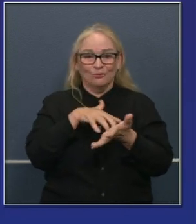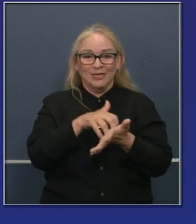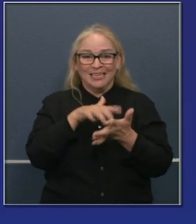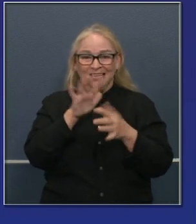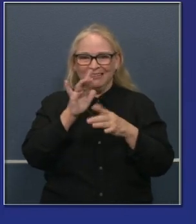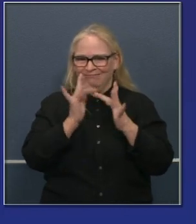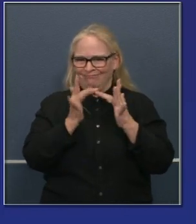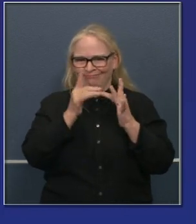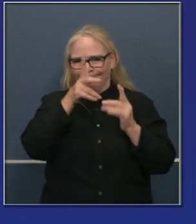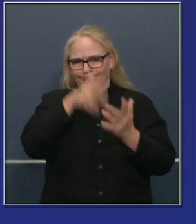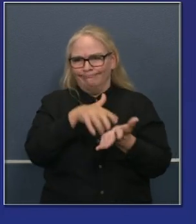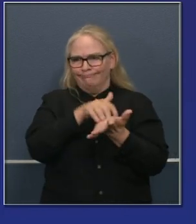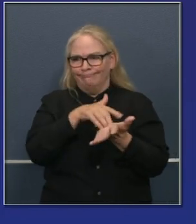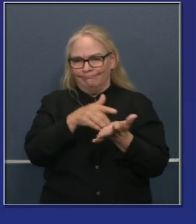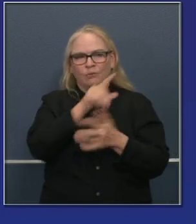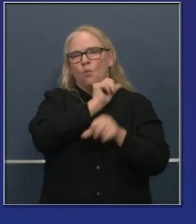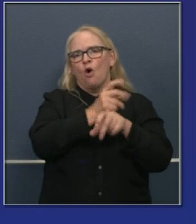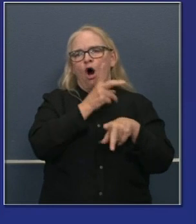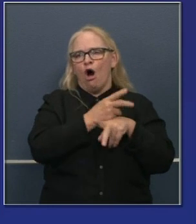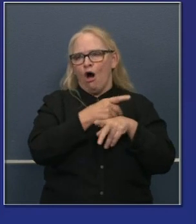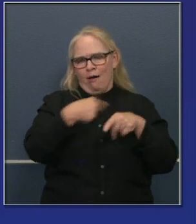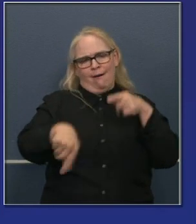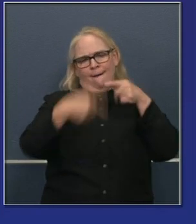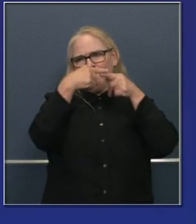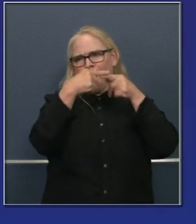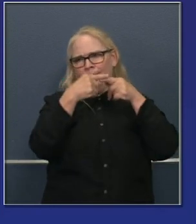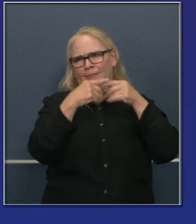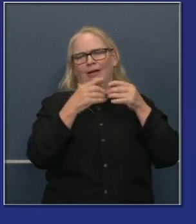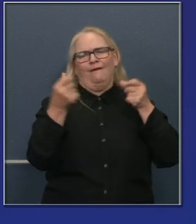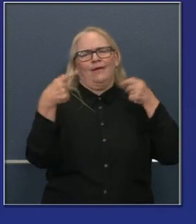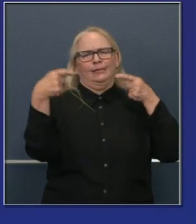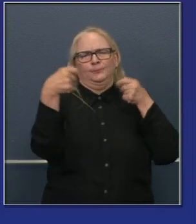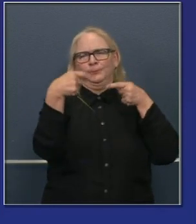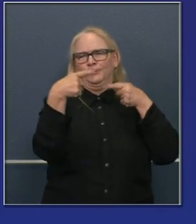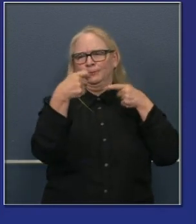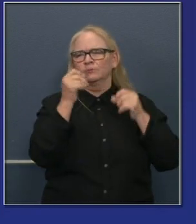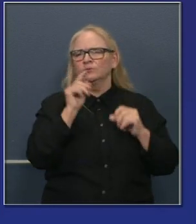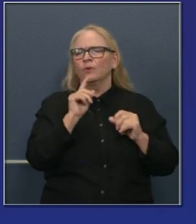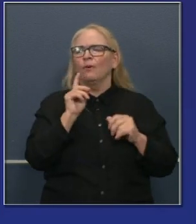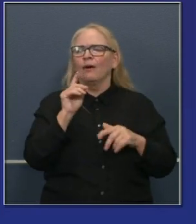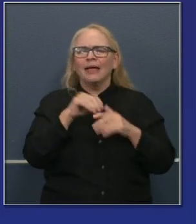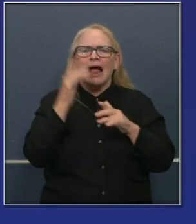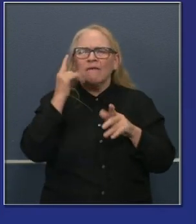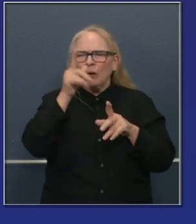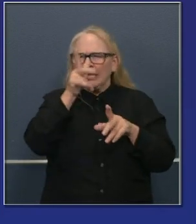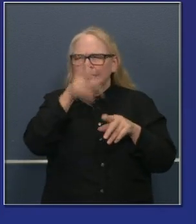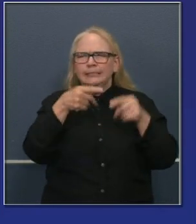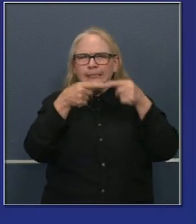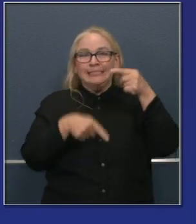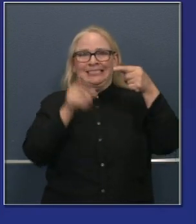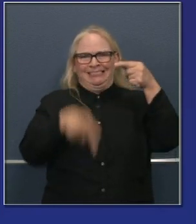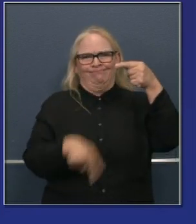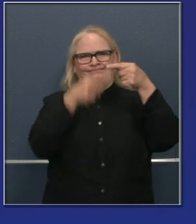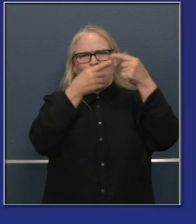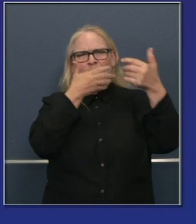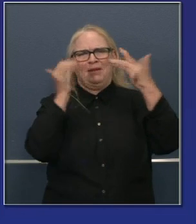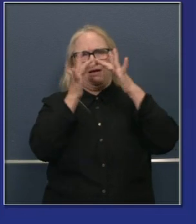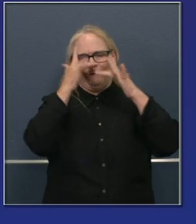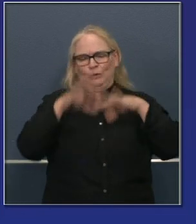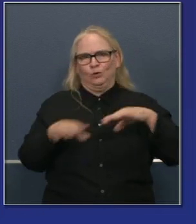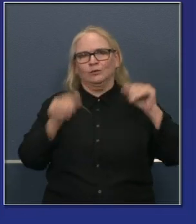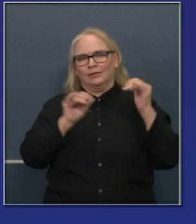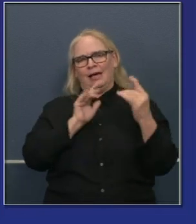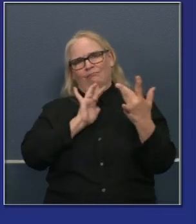been a renewed effort over the last few months to prepare for our fall academic season. We have, in addition to